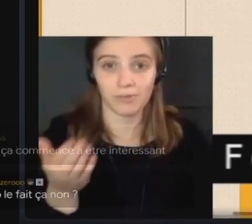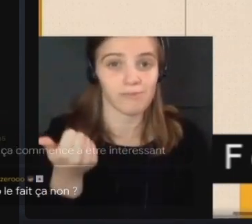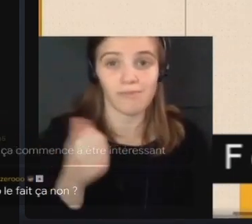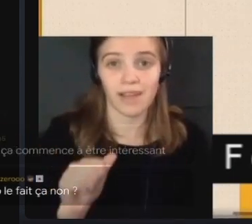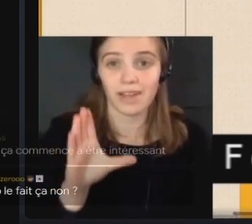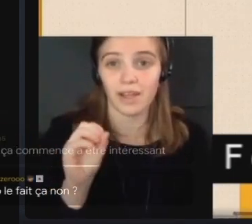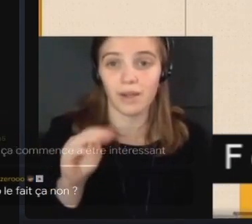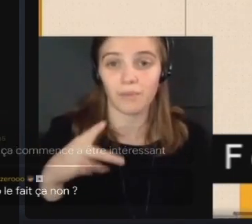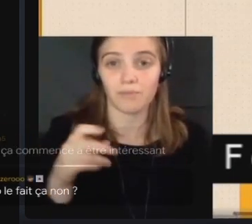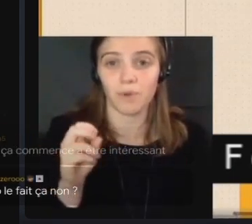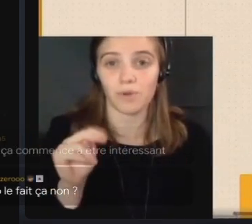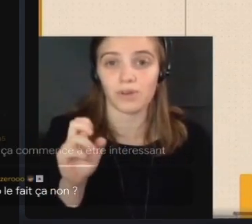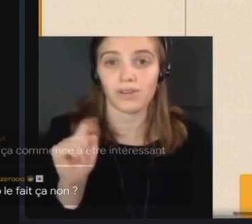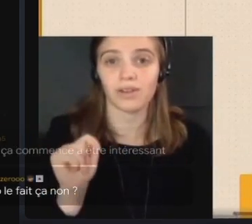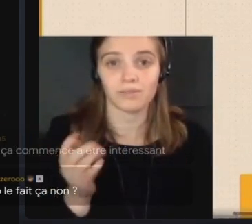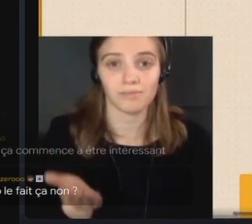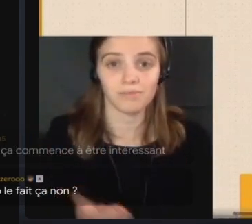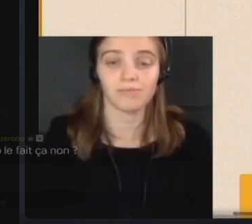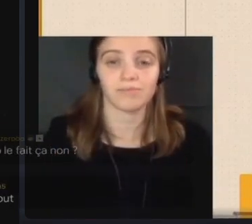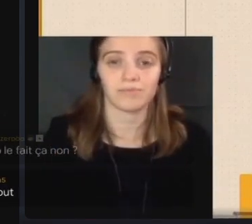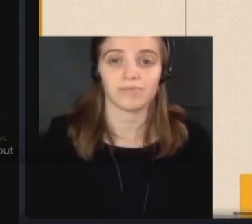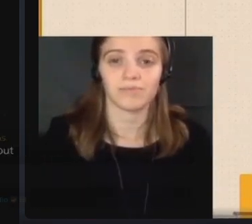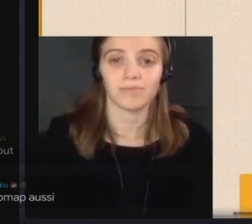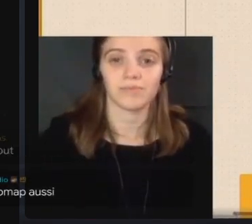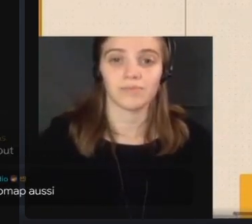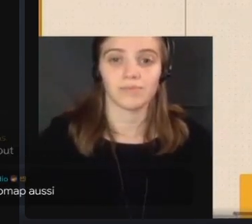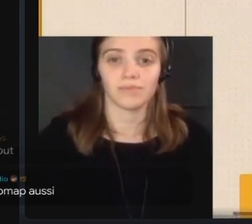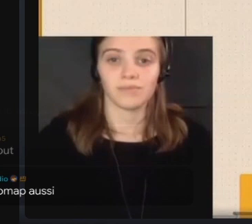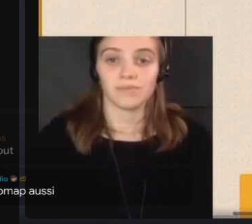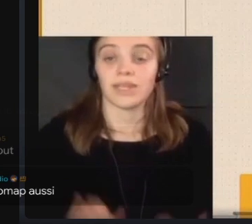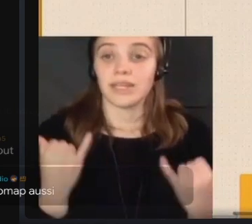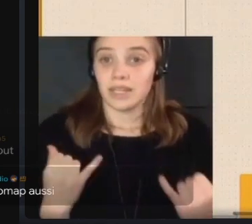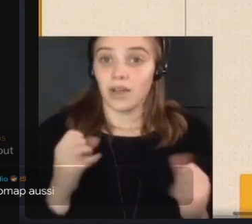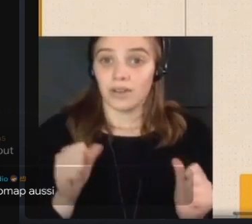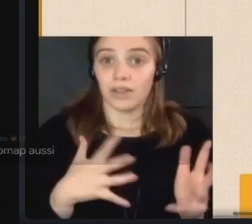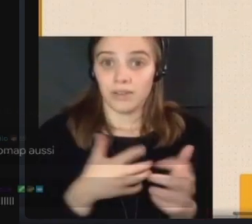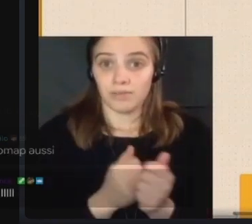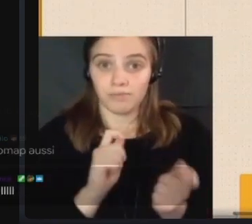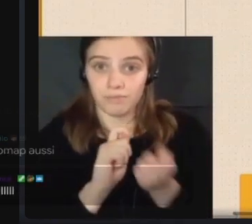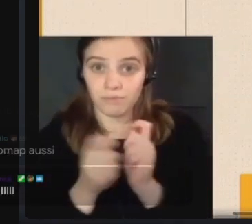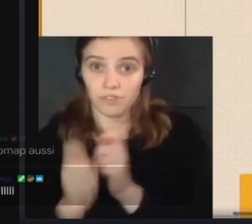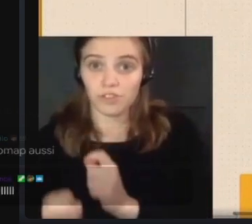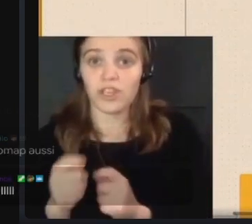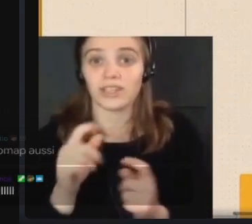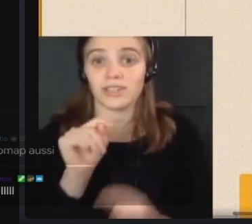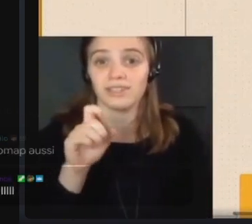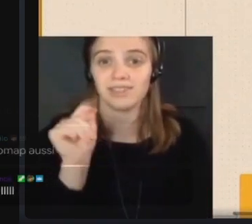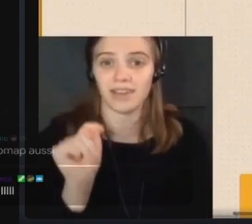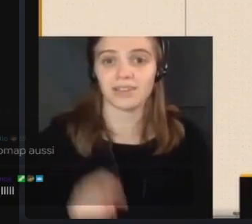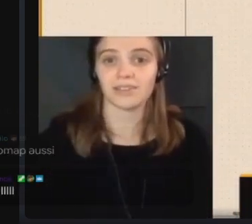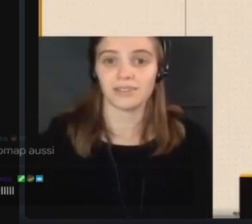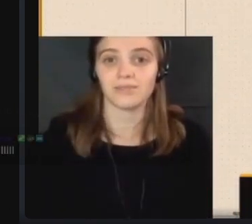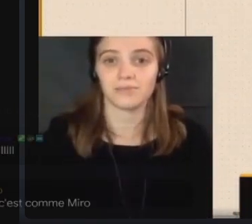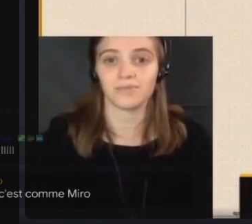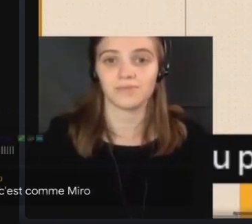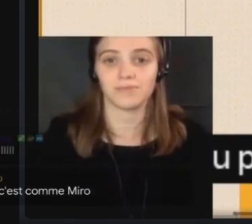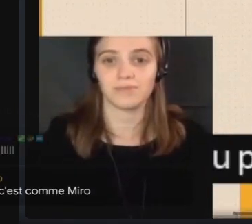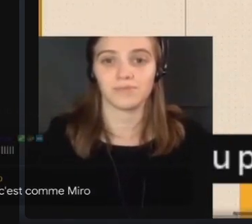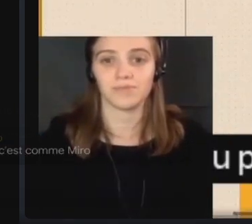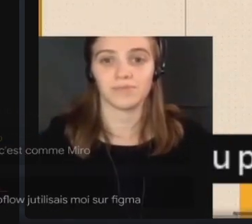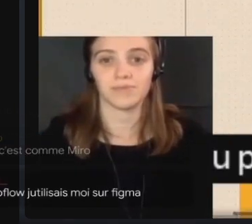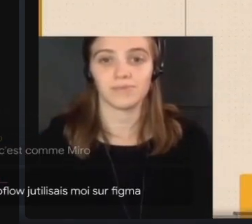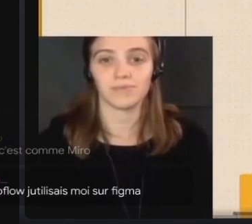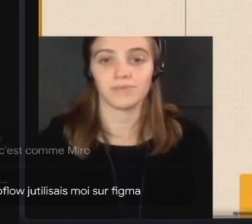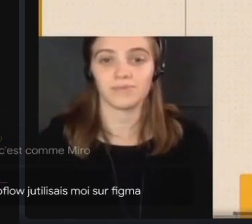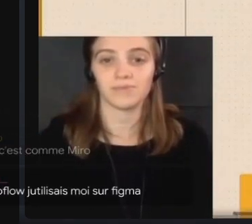in. And what I can do is I can now update the text. So I'll put in Stranger Things Tu peux relinker tes écrans d'appli dans